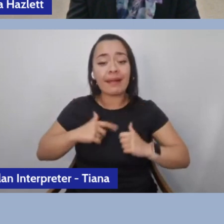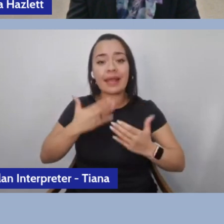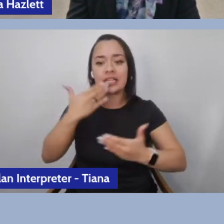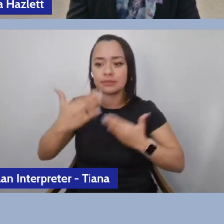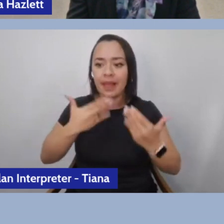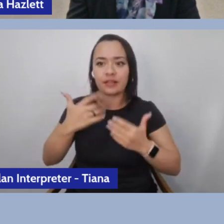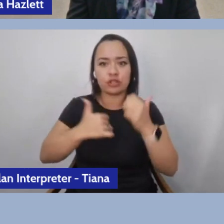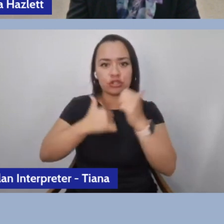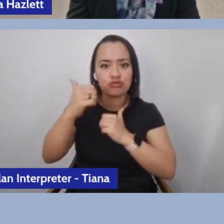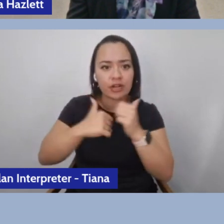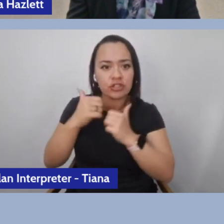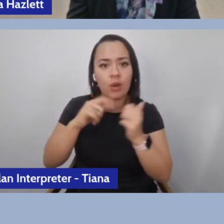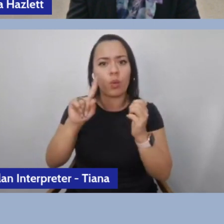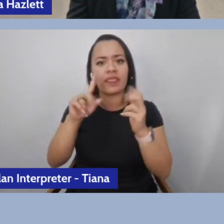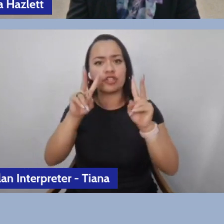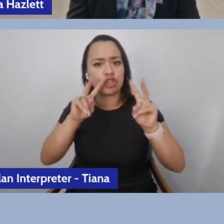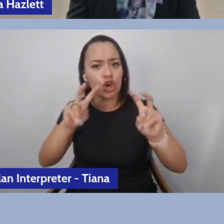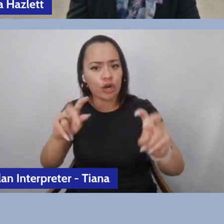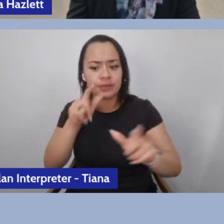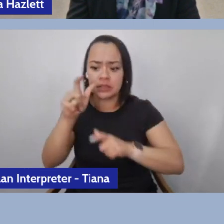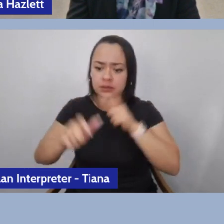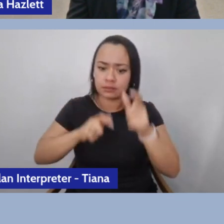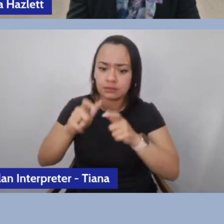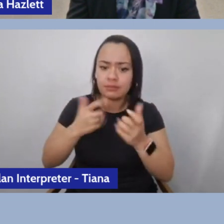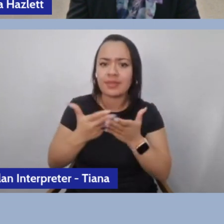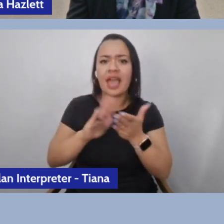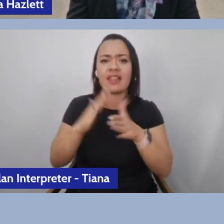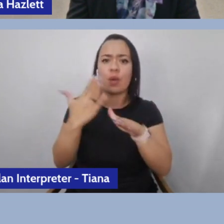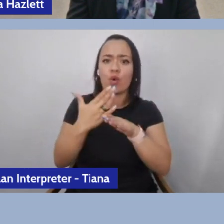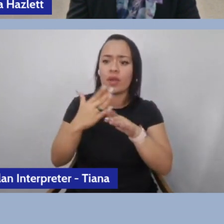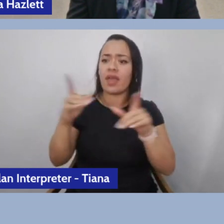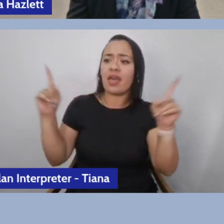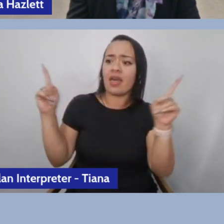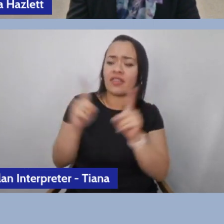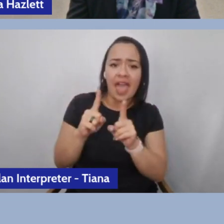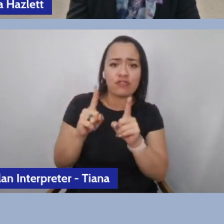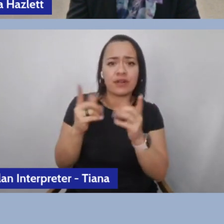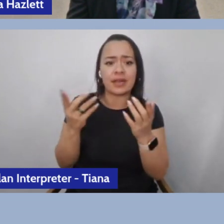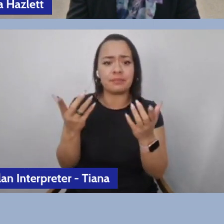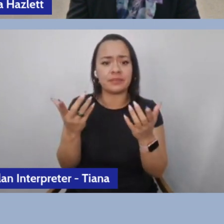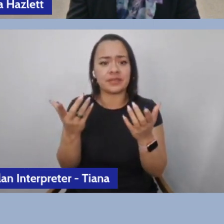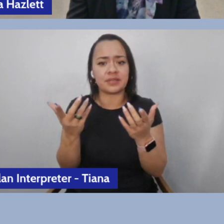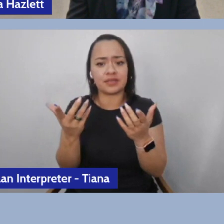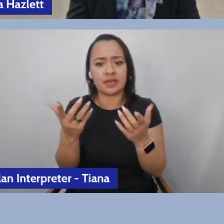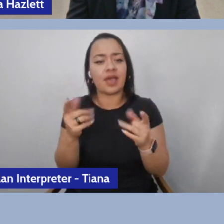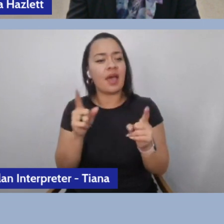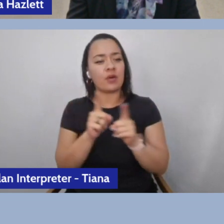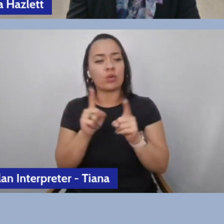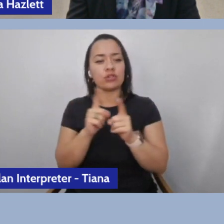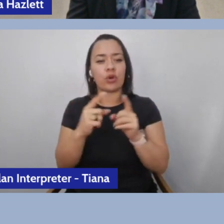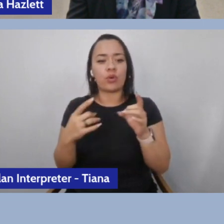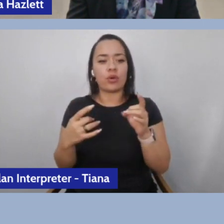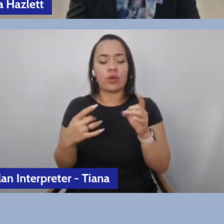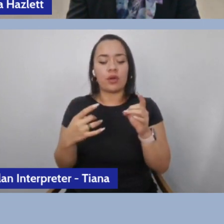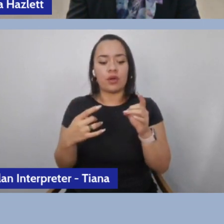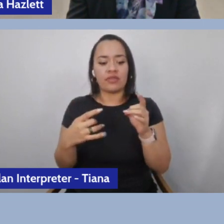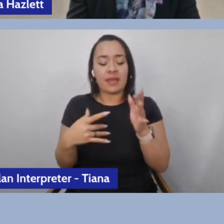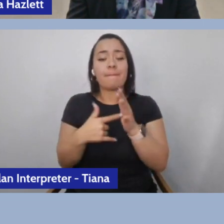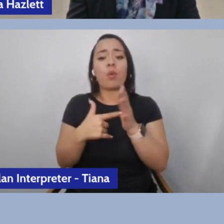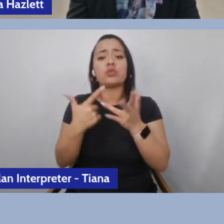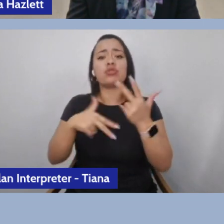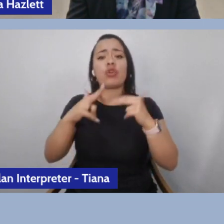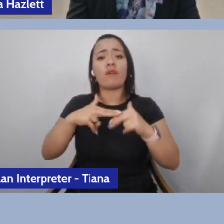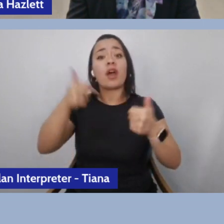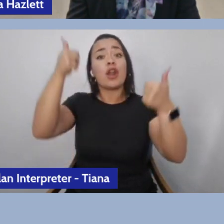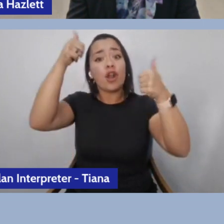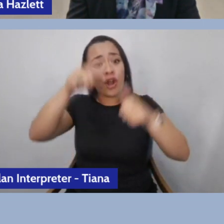do they work? The acronyms. And Eliza said before, the importance of knowing the terms and the language